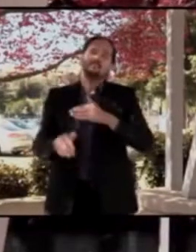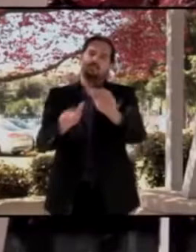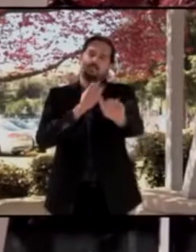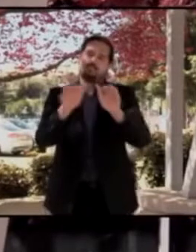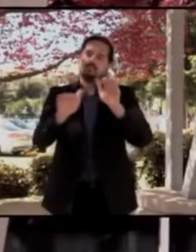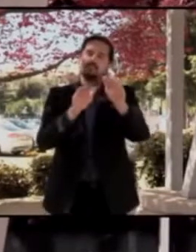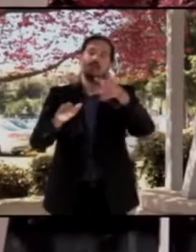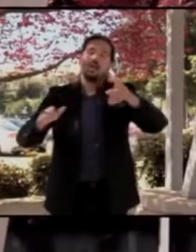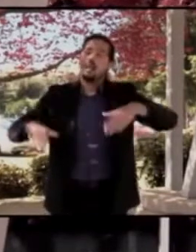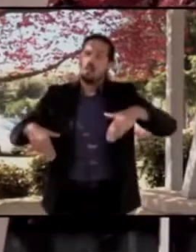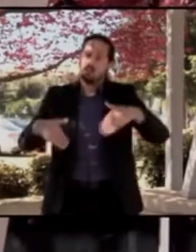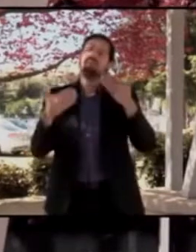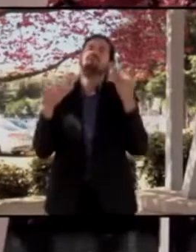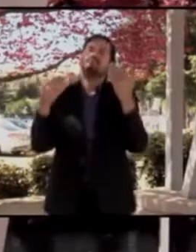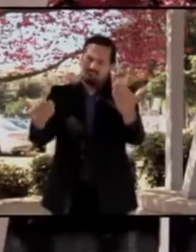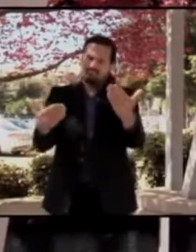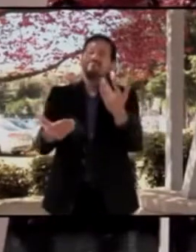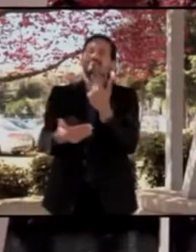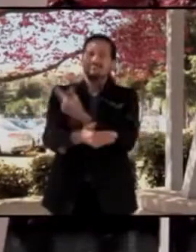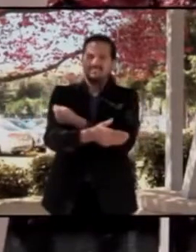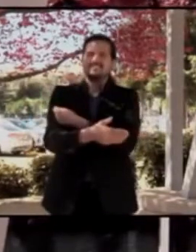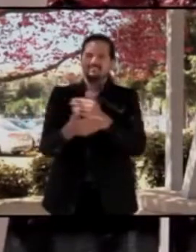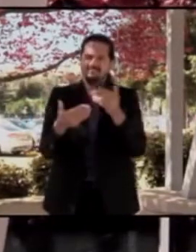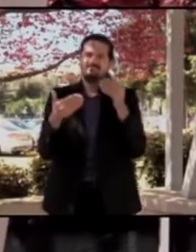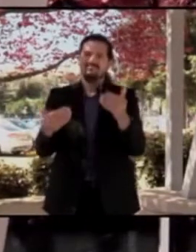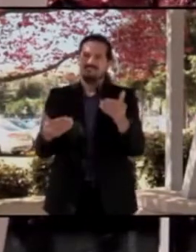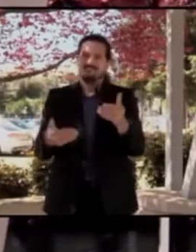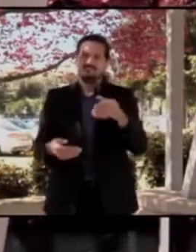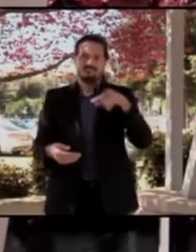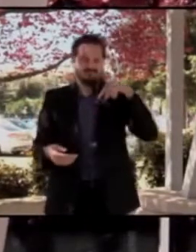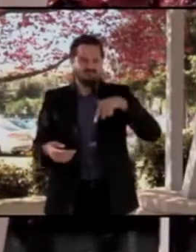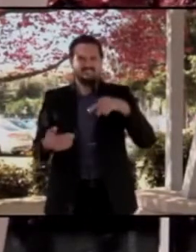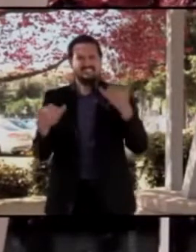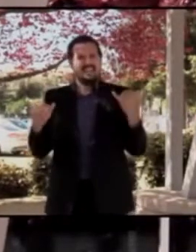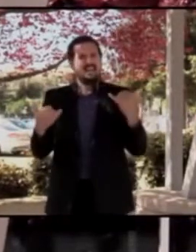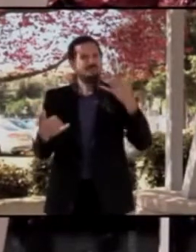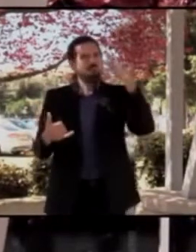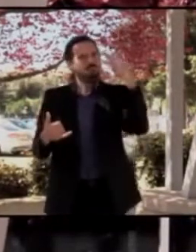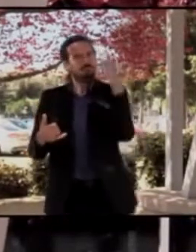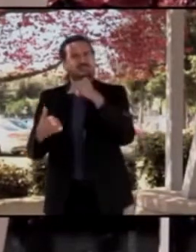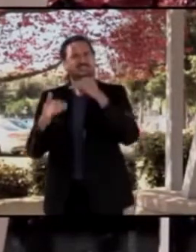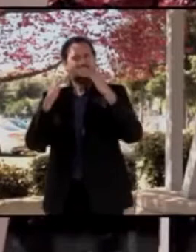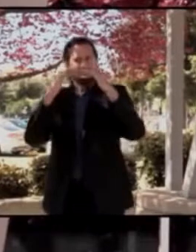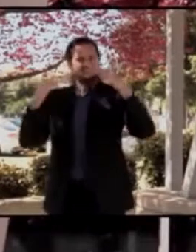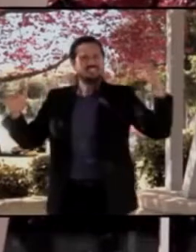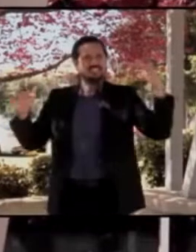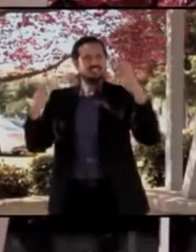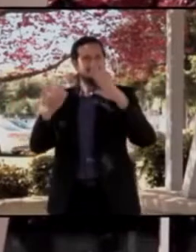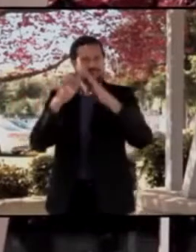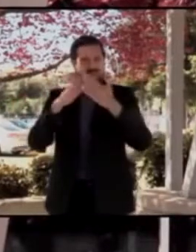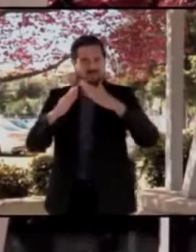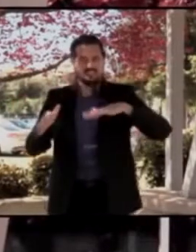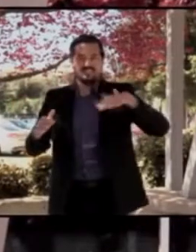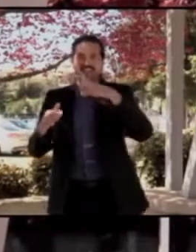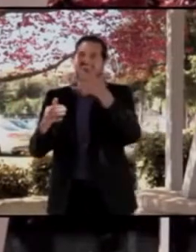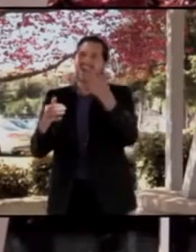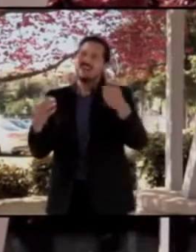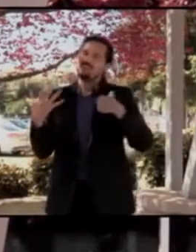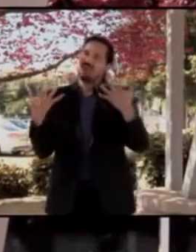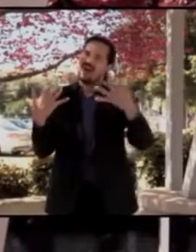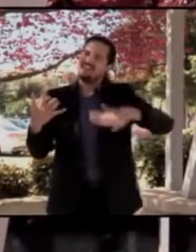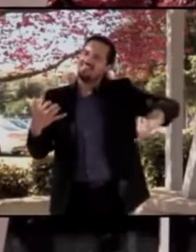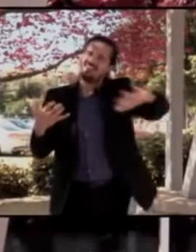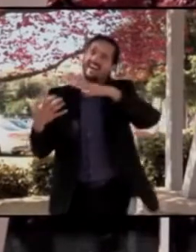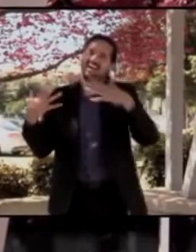this is not only one of the most diverse and wonderful places to live, but it stays one of the healthiest places for us, no matter where you live in our